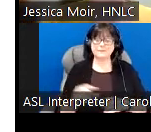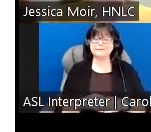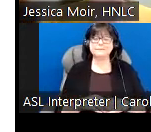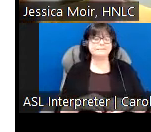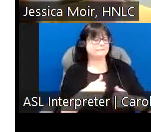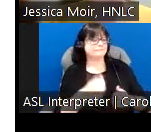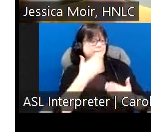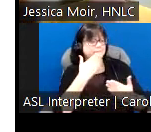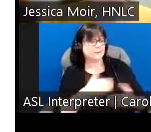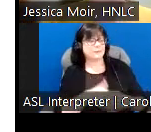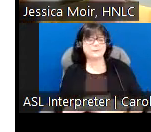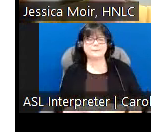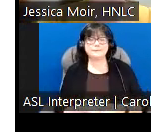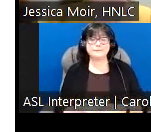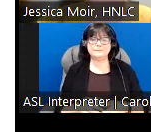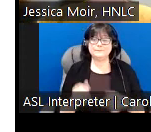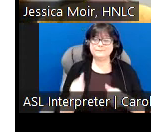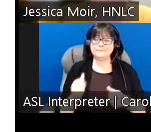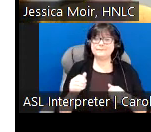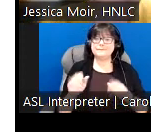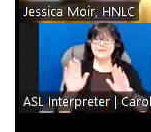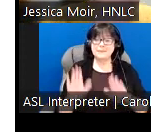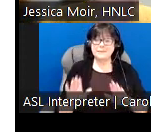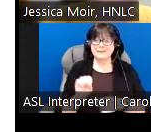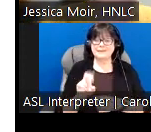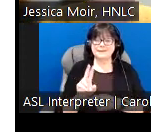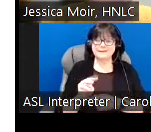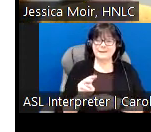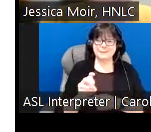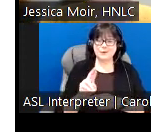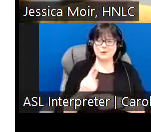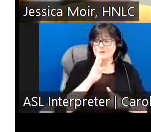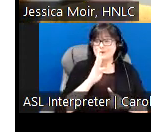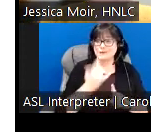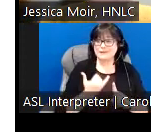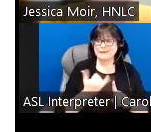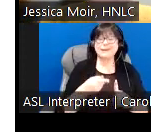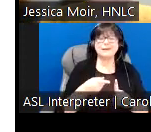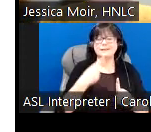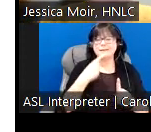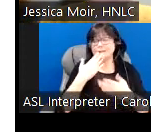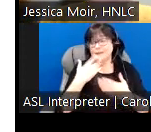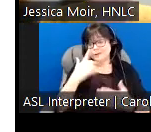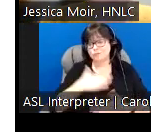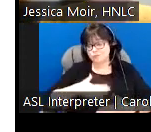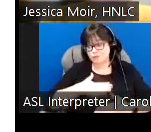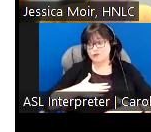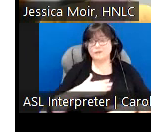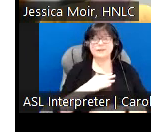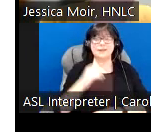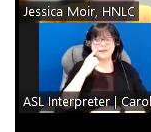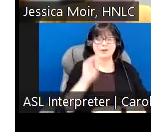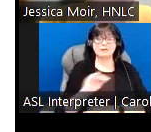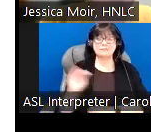Thanks. Amazing. Thank you so much, Jessica, for everything that you've shared. We really appreciate it. And also for popping that in the chat,